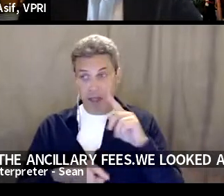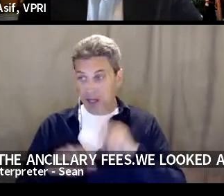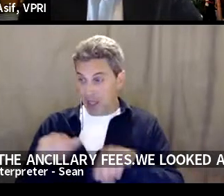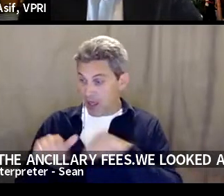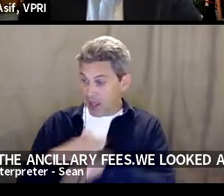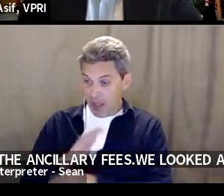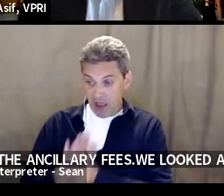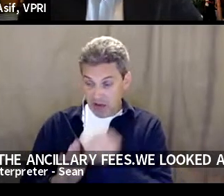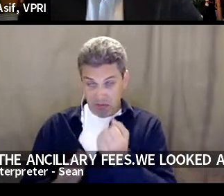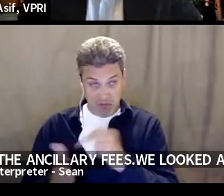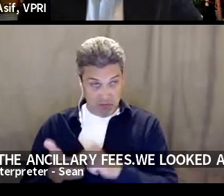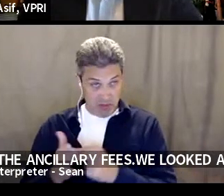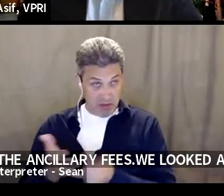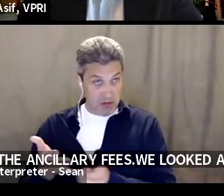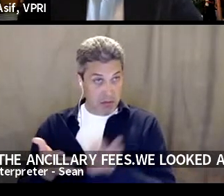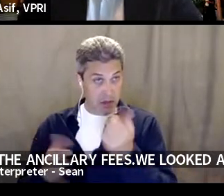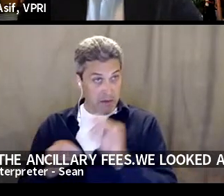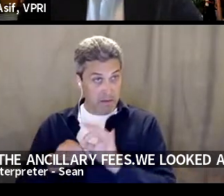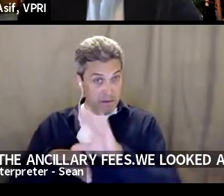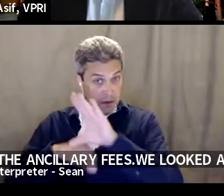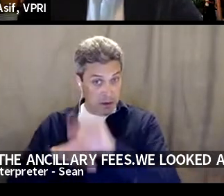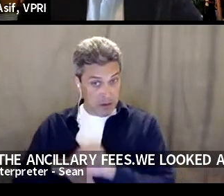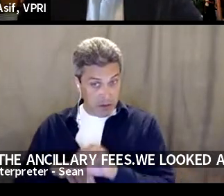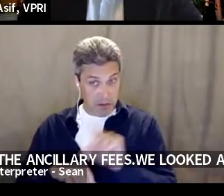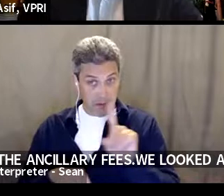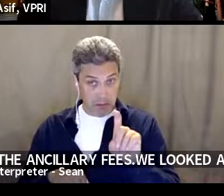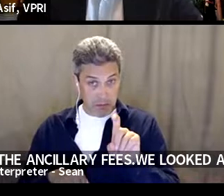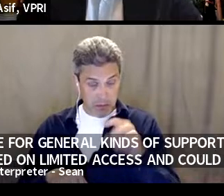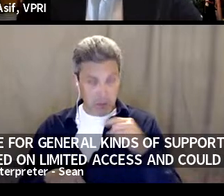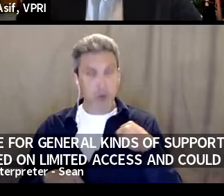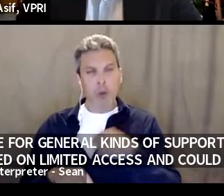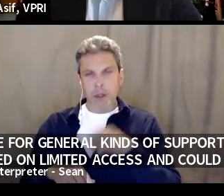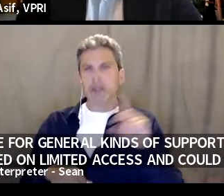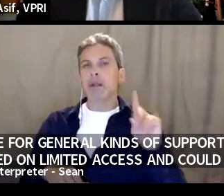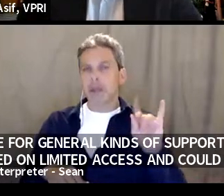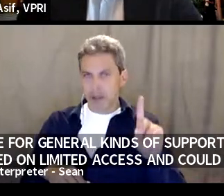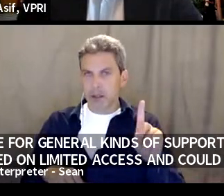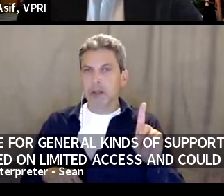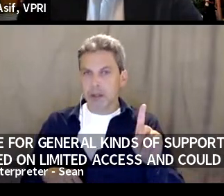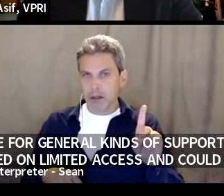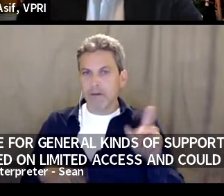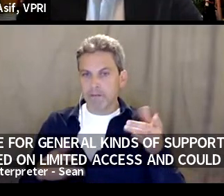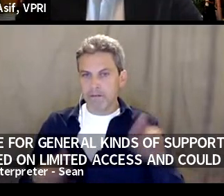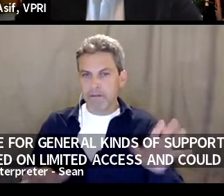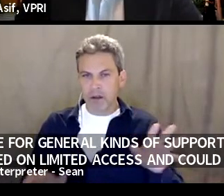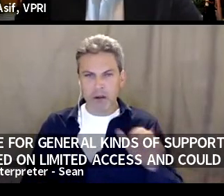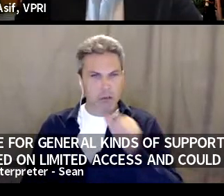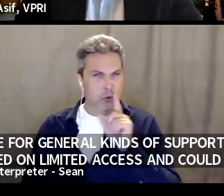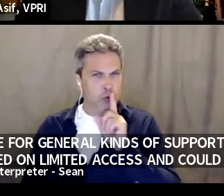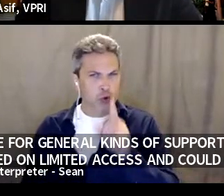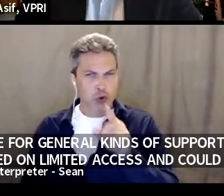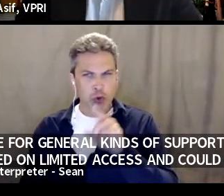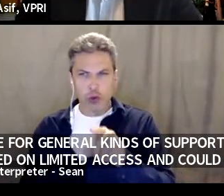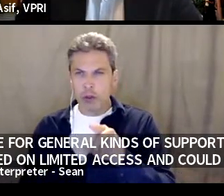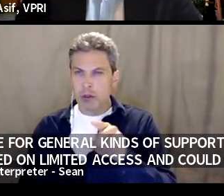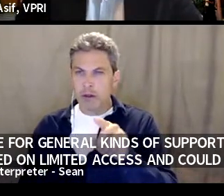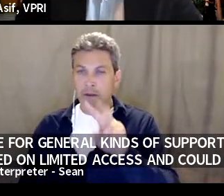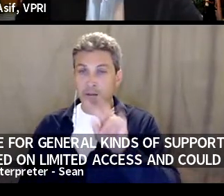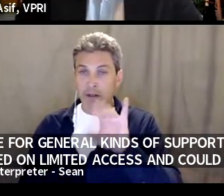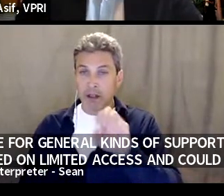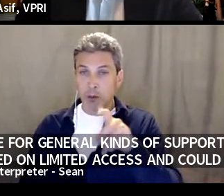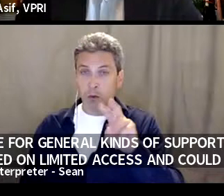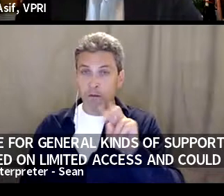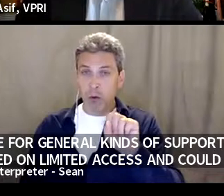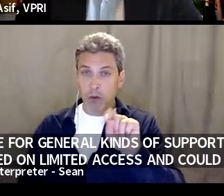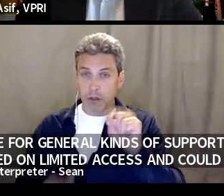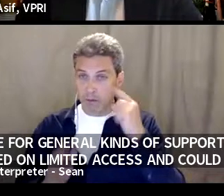to make some reductions on those fees? And we did that. I don't know if the Vice-Provost students would like to elaborate on